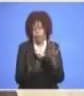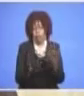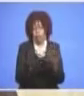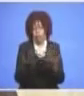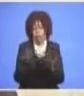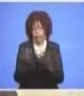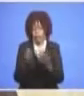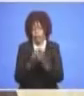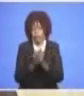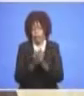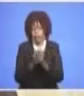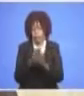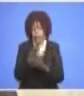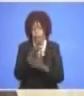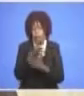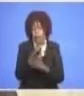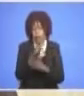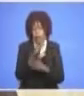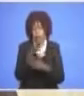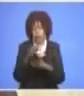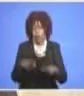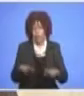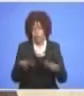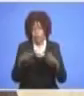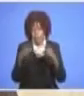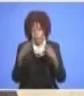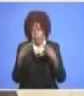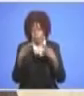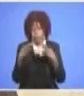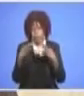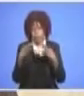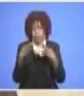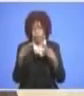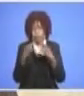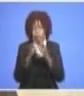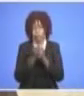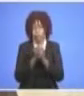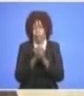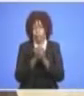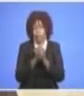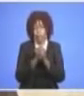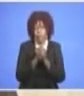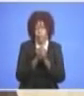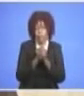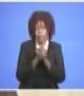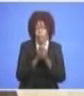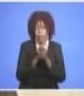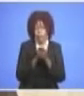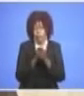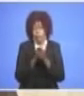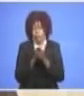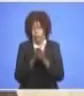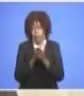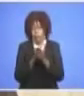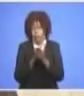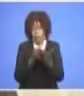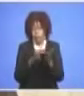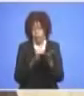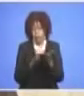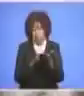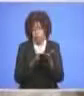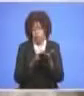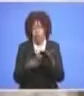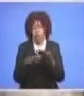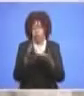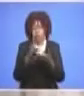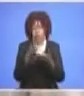The urn of life, that's a U-R-N, I talk about that. The resurrection of life and the newness of